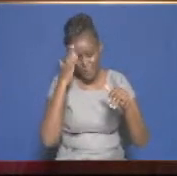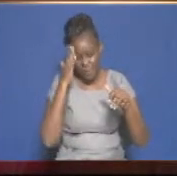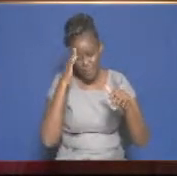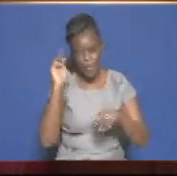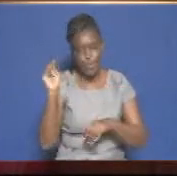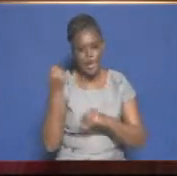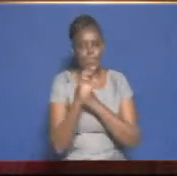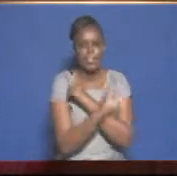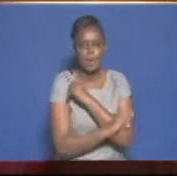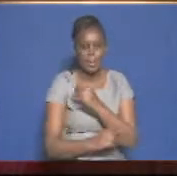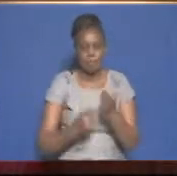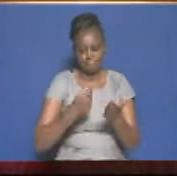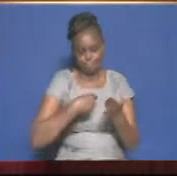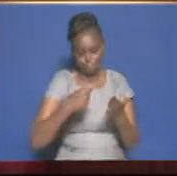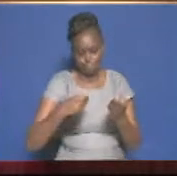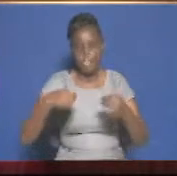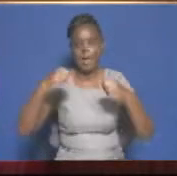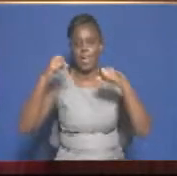signatory to